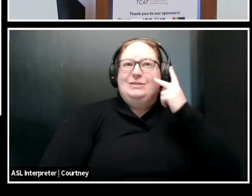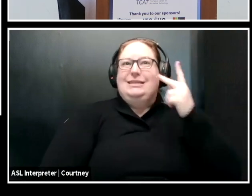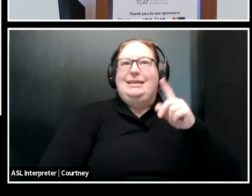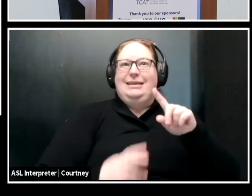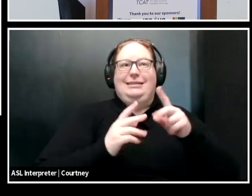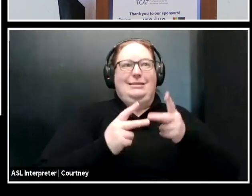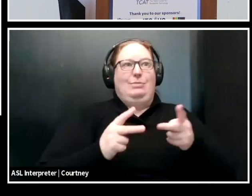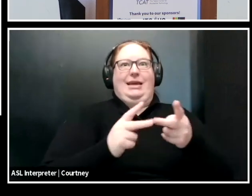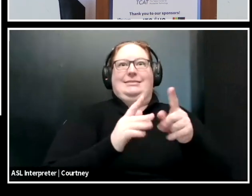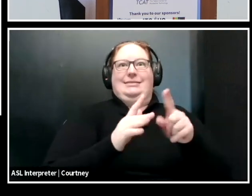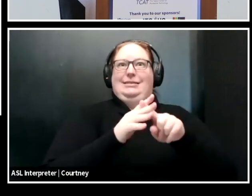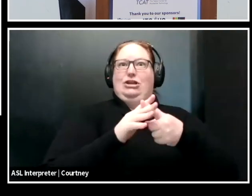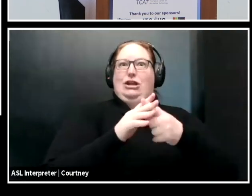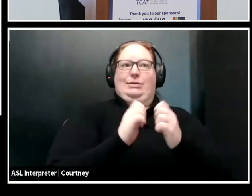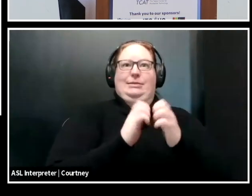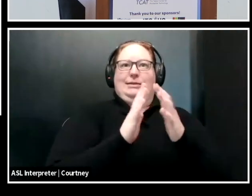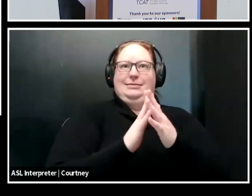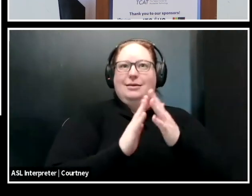is Washington ground zero.